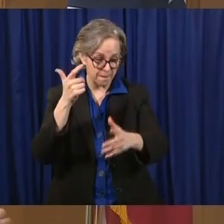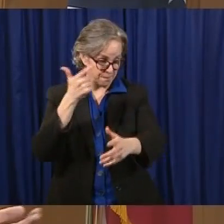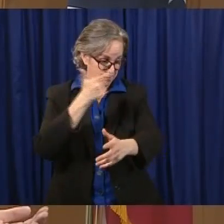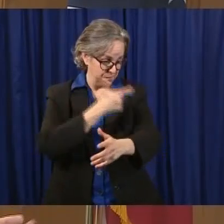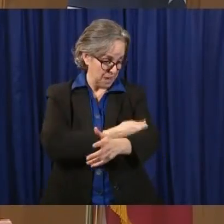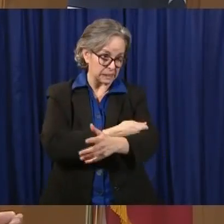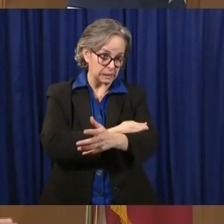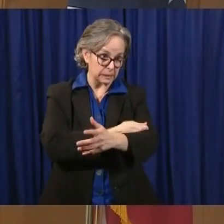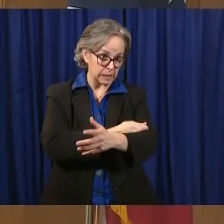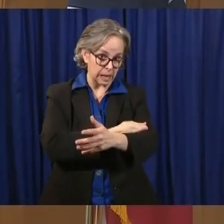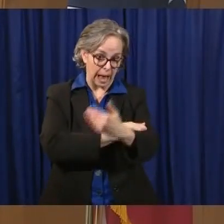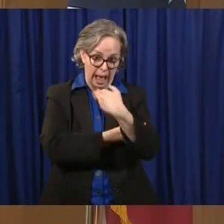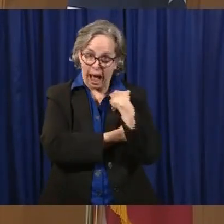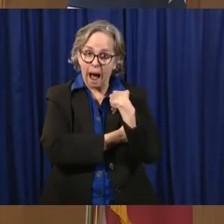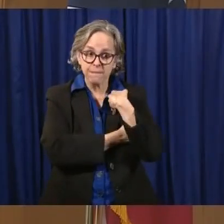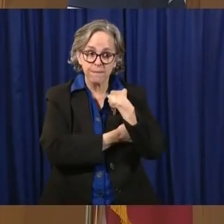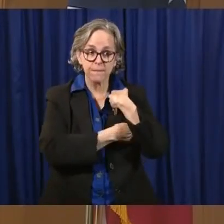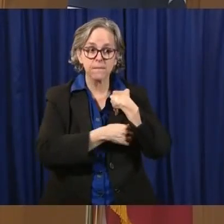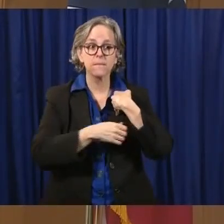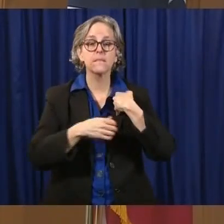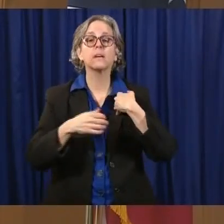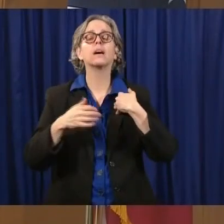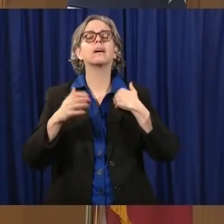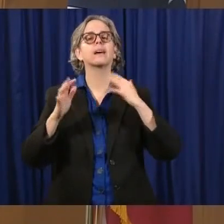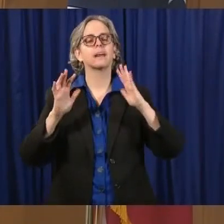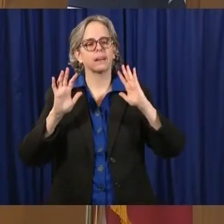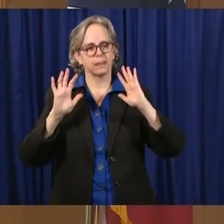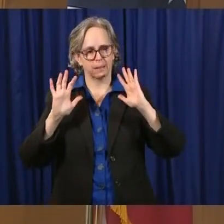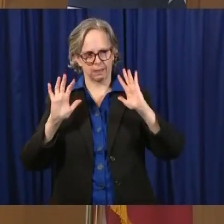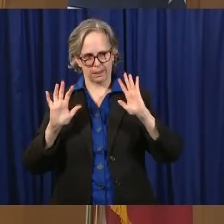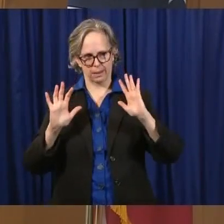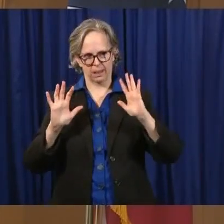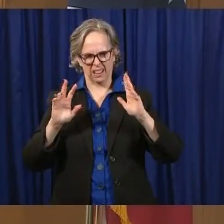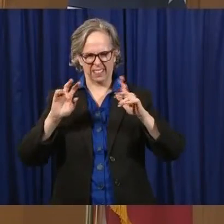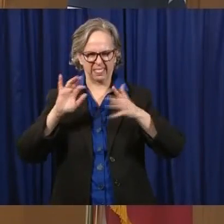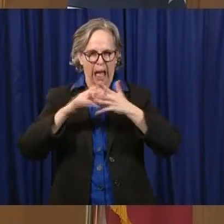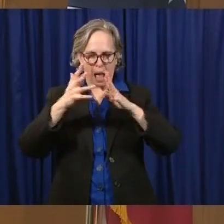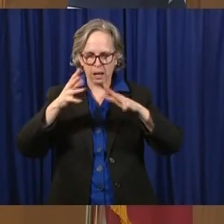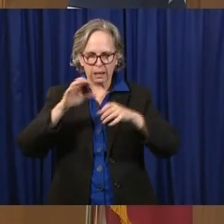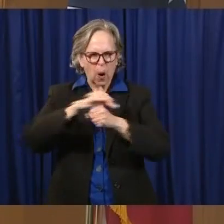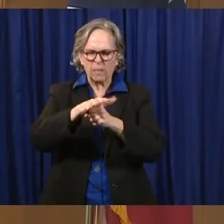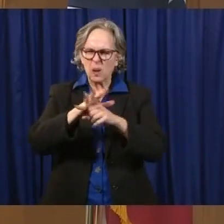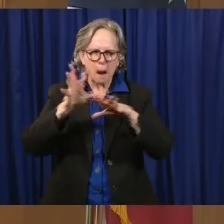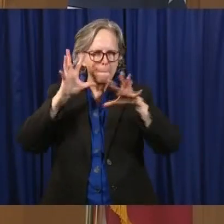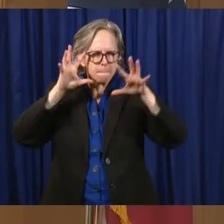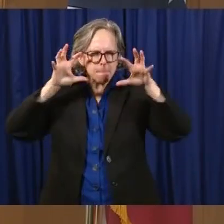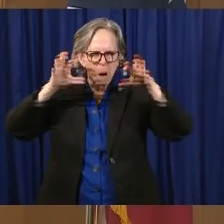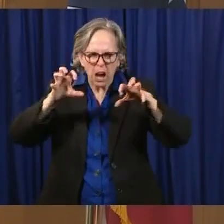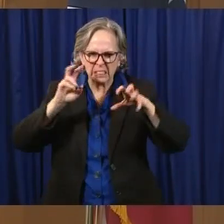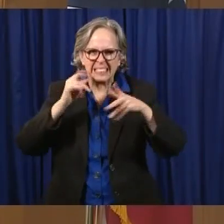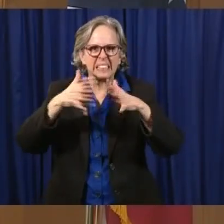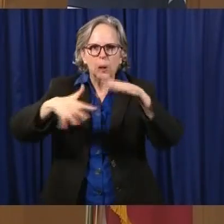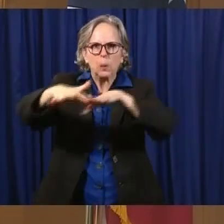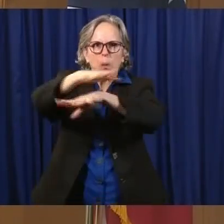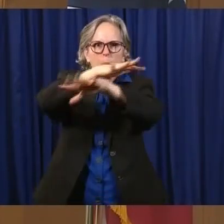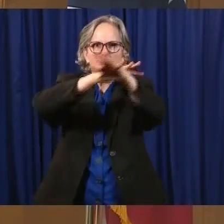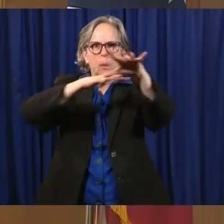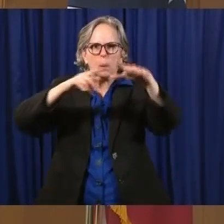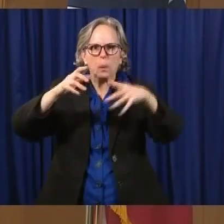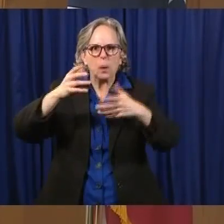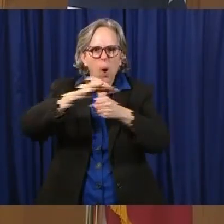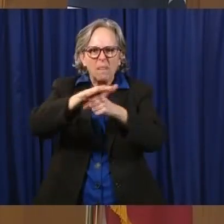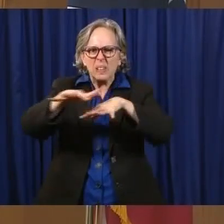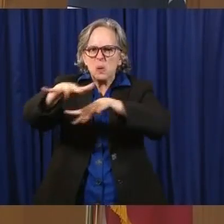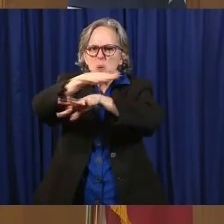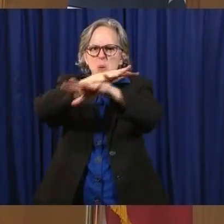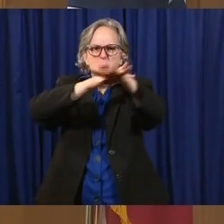this monster, as I've referred to it, is going to be lurking around us. And so when